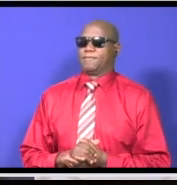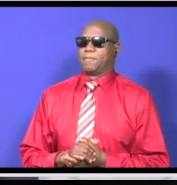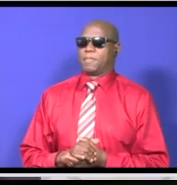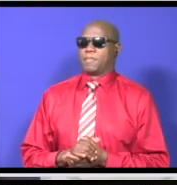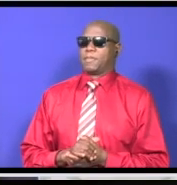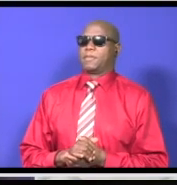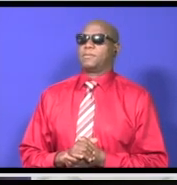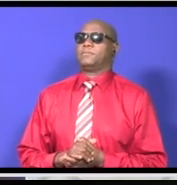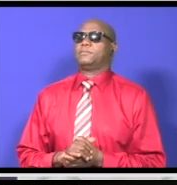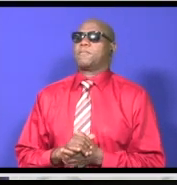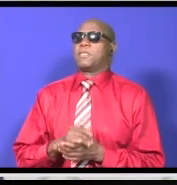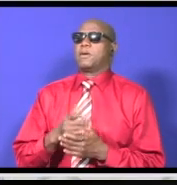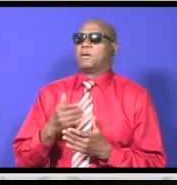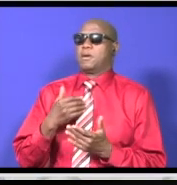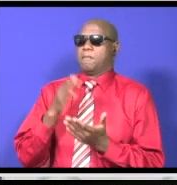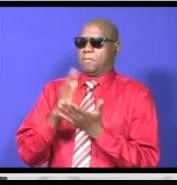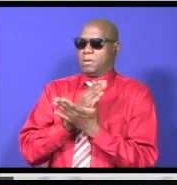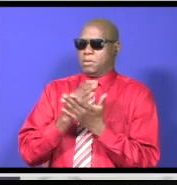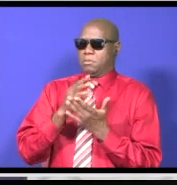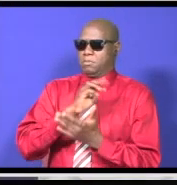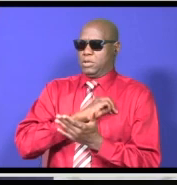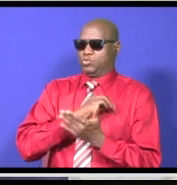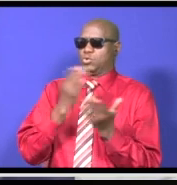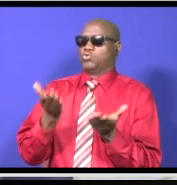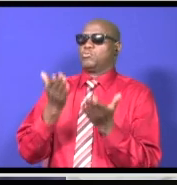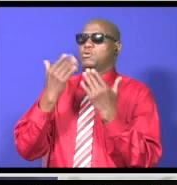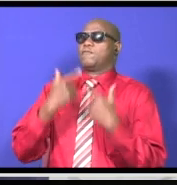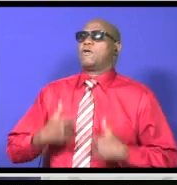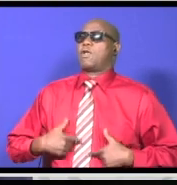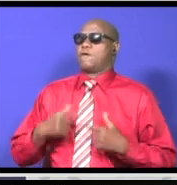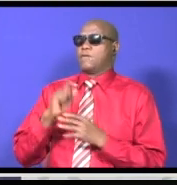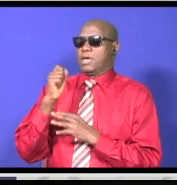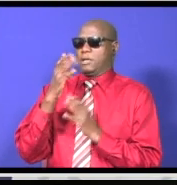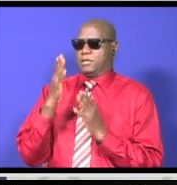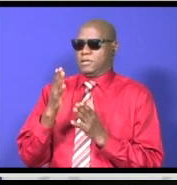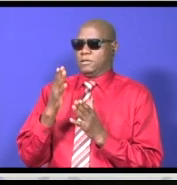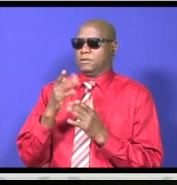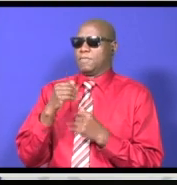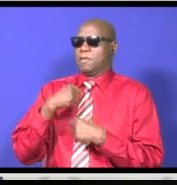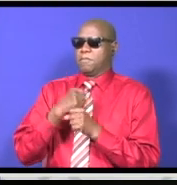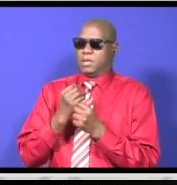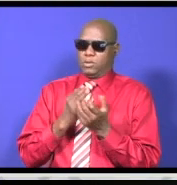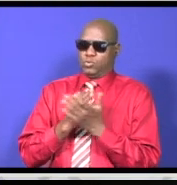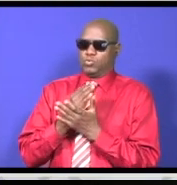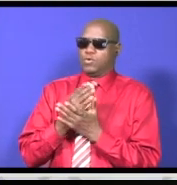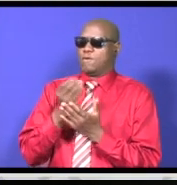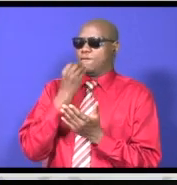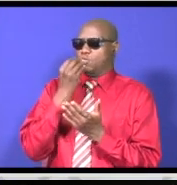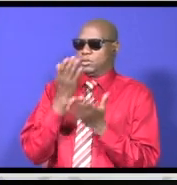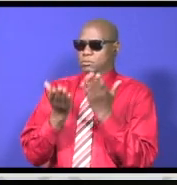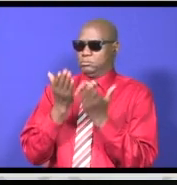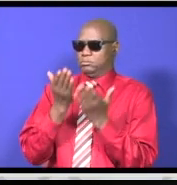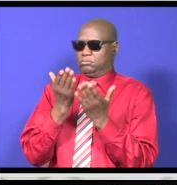My State Department mission to improve the livelihood of Kenyans and ensure food and nutrition security